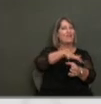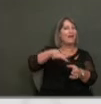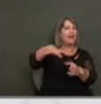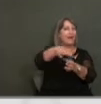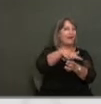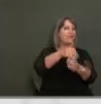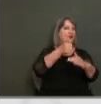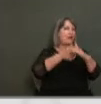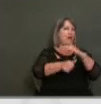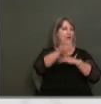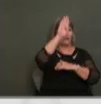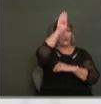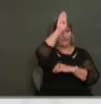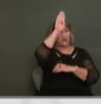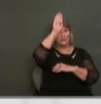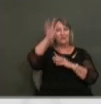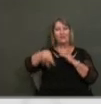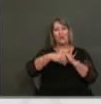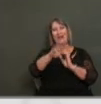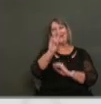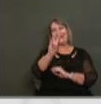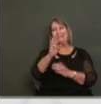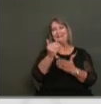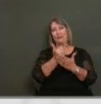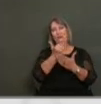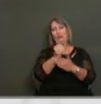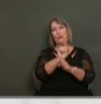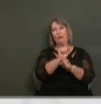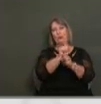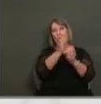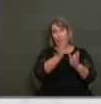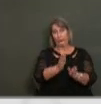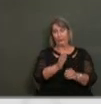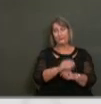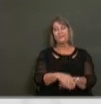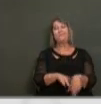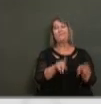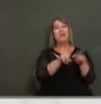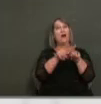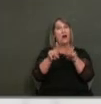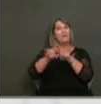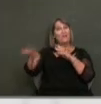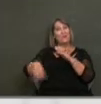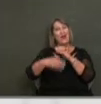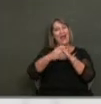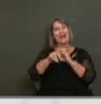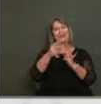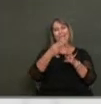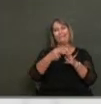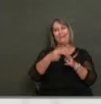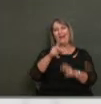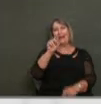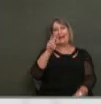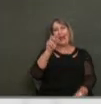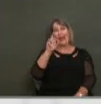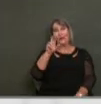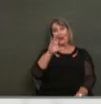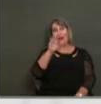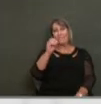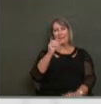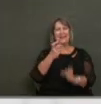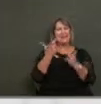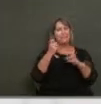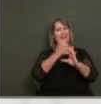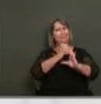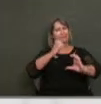fire department. So there's 6 positions that we're adding for that. We're also adding a ladder company. A ladder company is one of